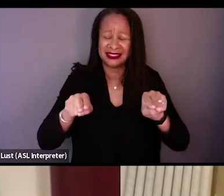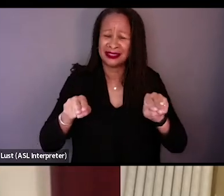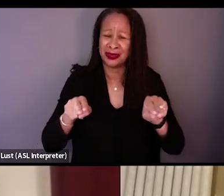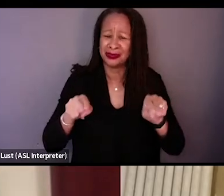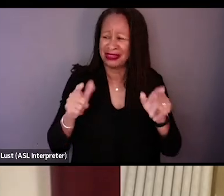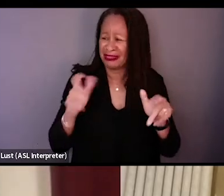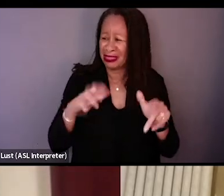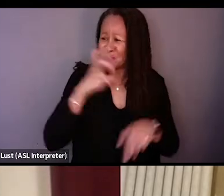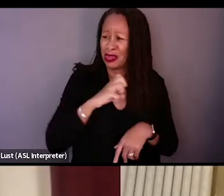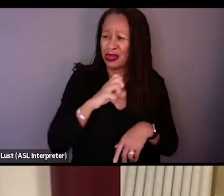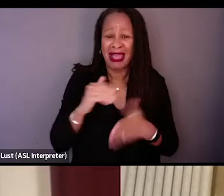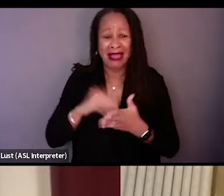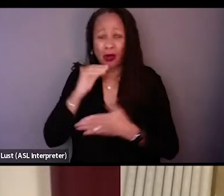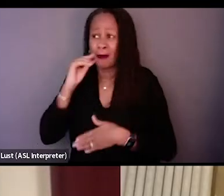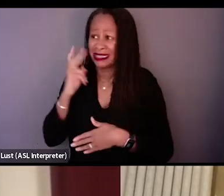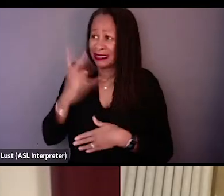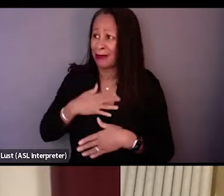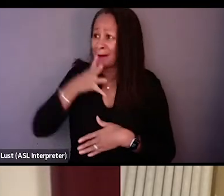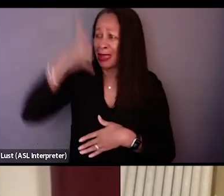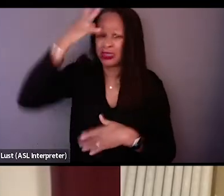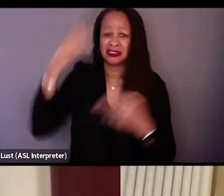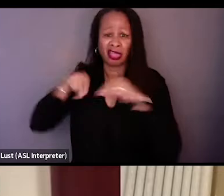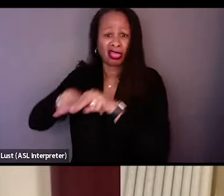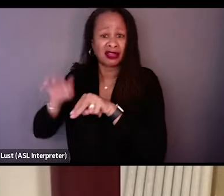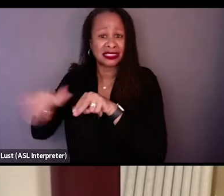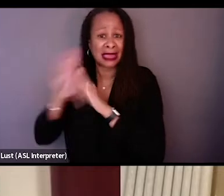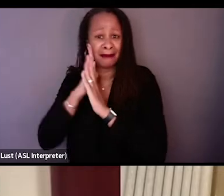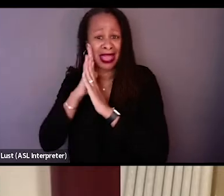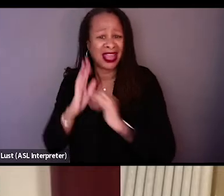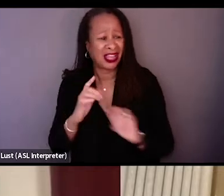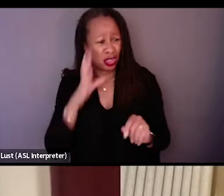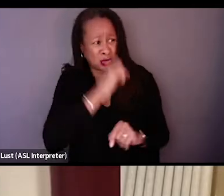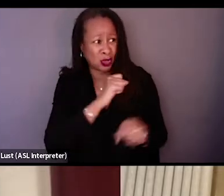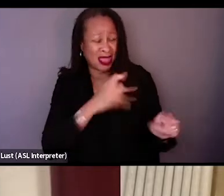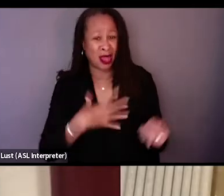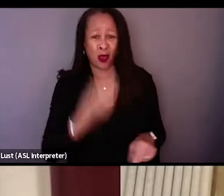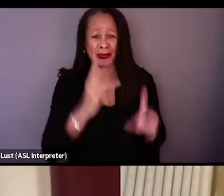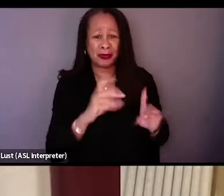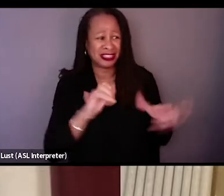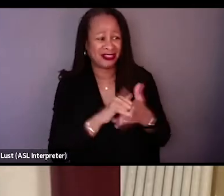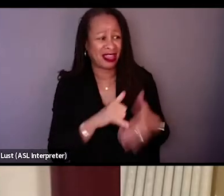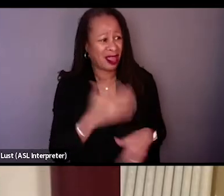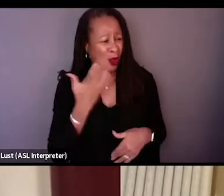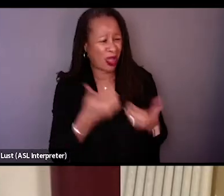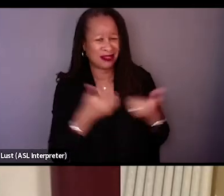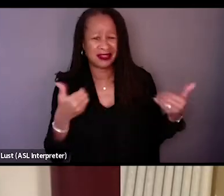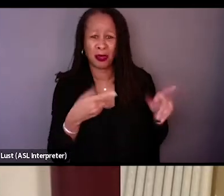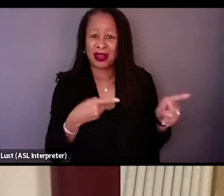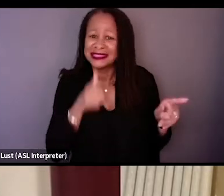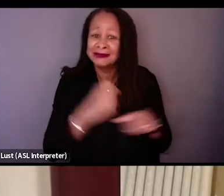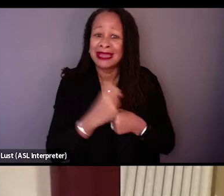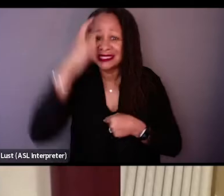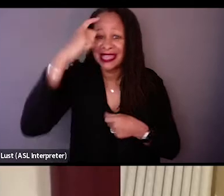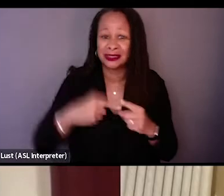we just made these assumptions that, that's what white people did, and it was odd. It didn't make any sense to me. And